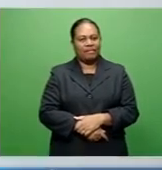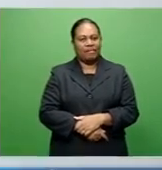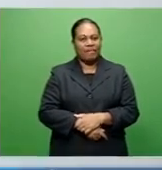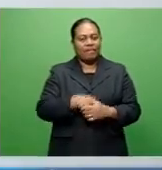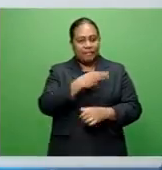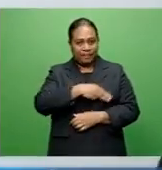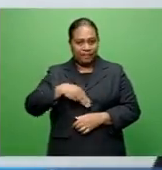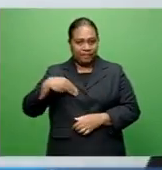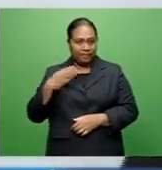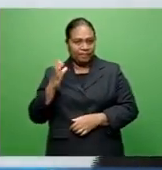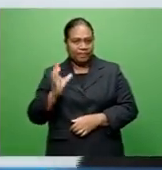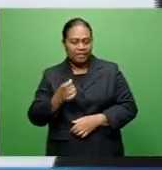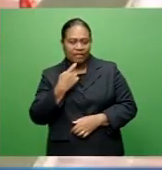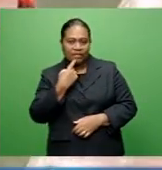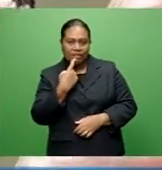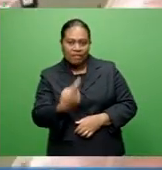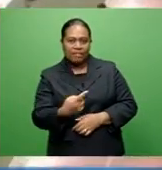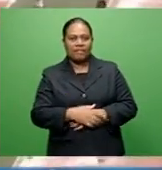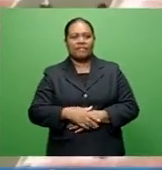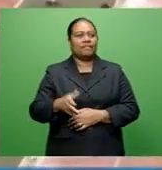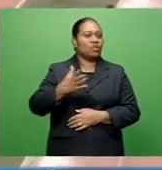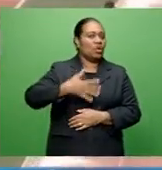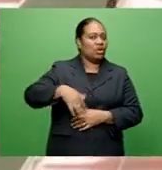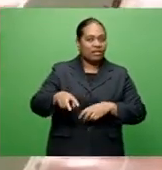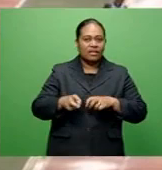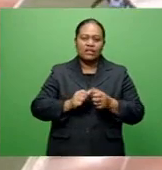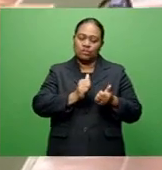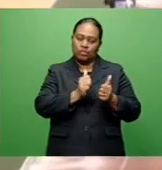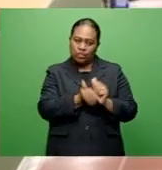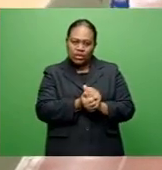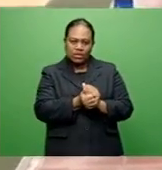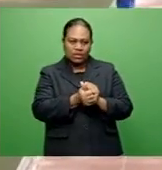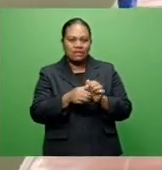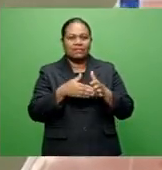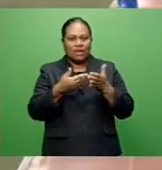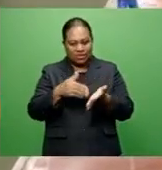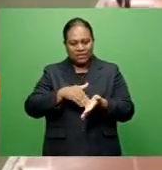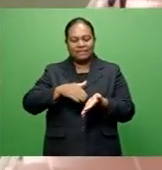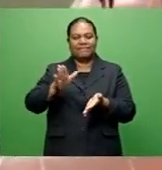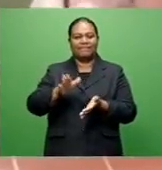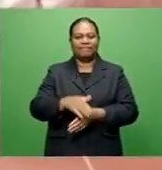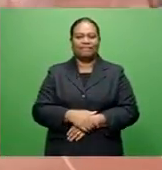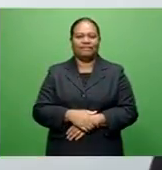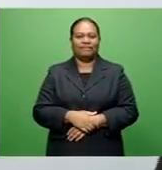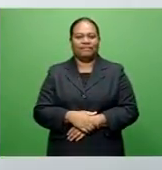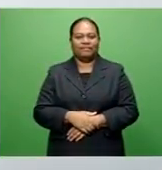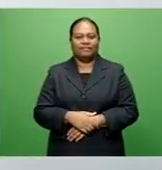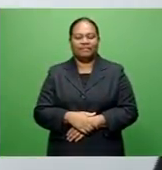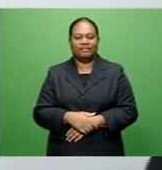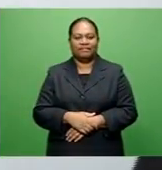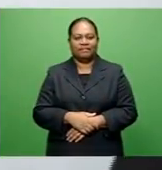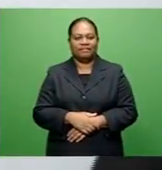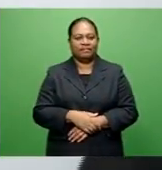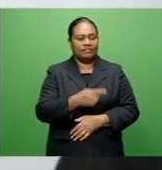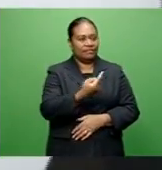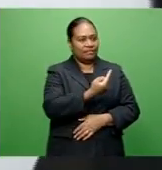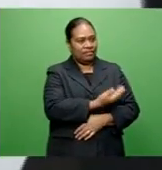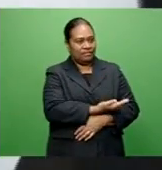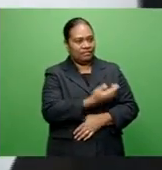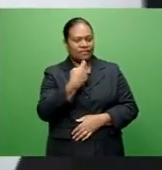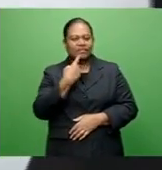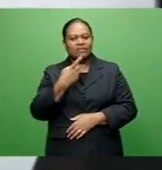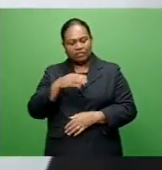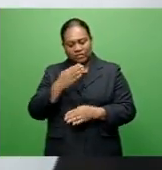minister has reiterated that all sporting events have been given the green light. The normal activities planned for the ministry will